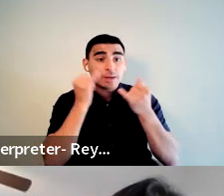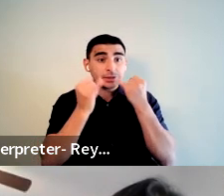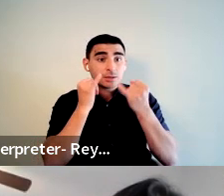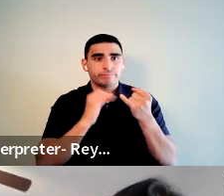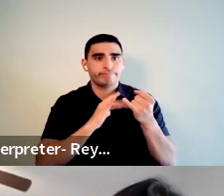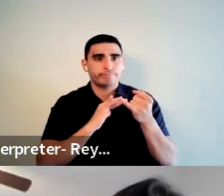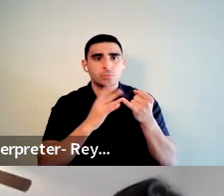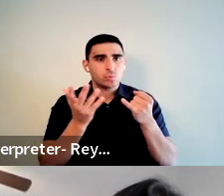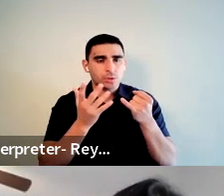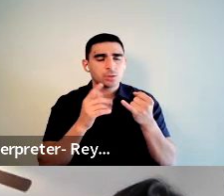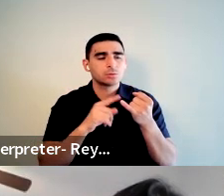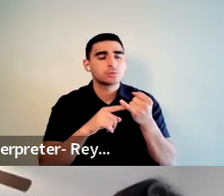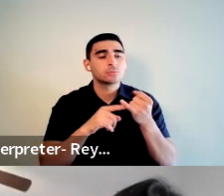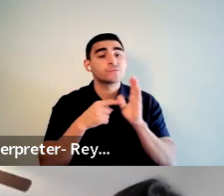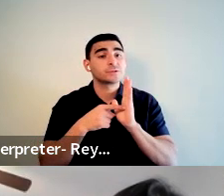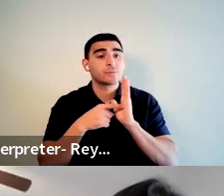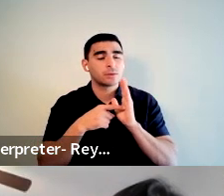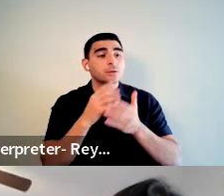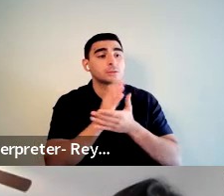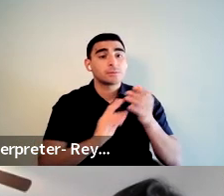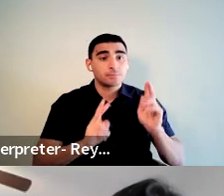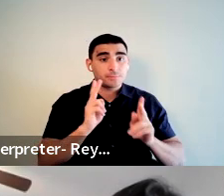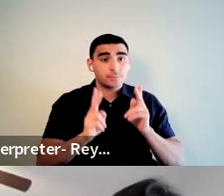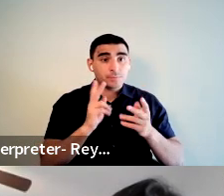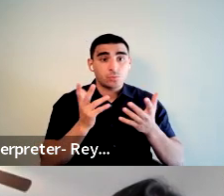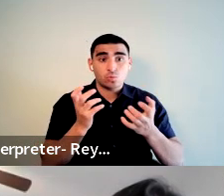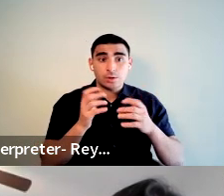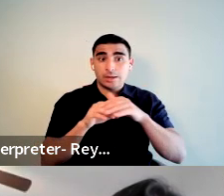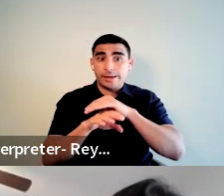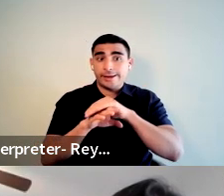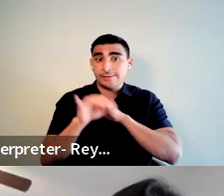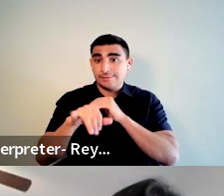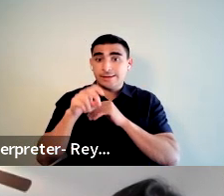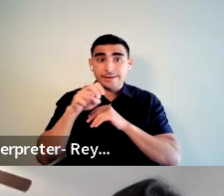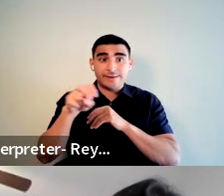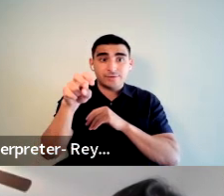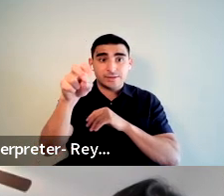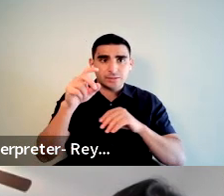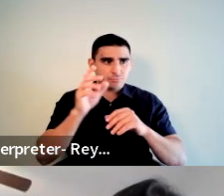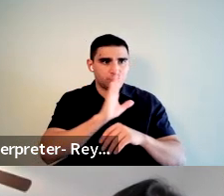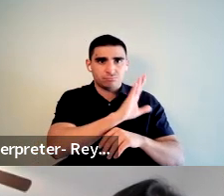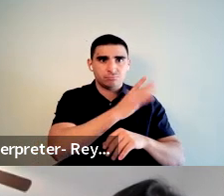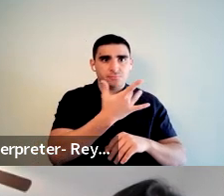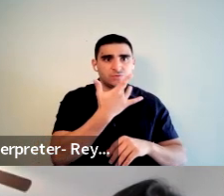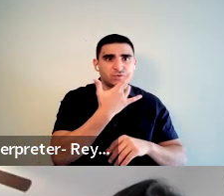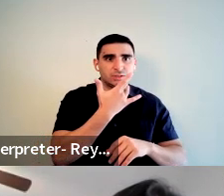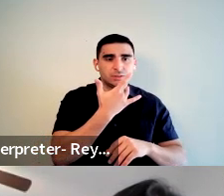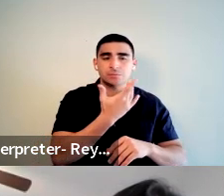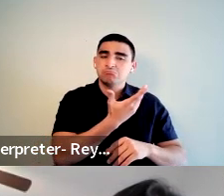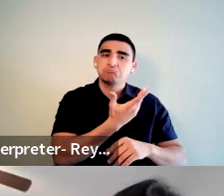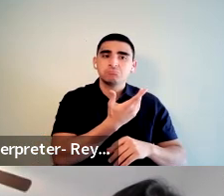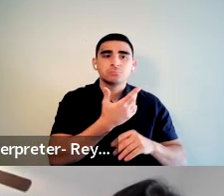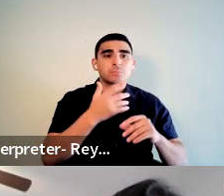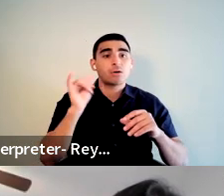that people may want to access that navigation in different ways and maybe for different periods of time, that it's